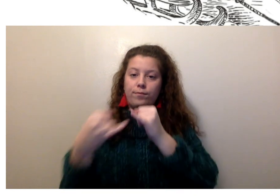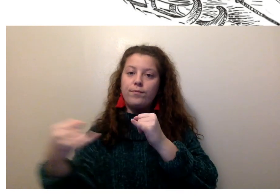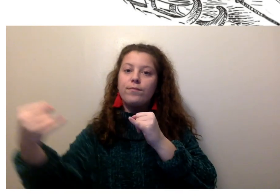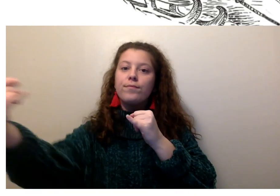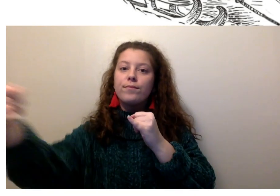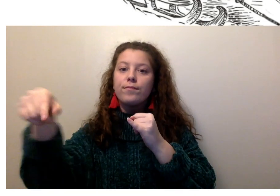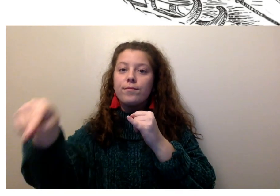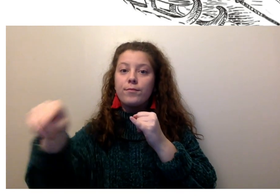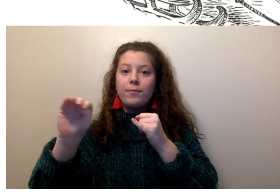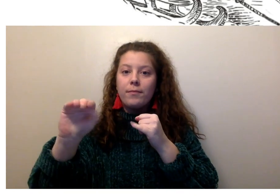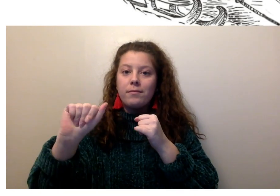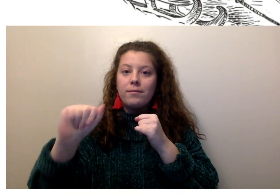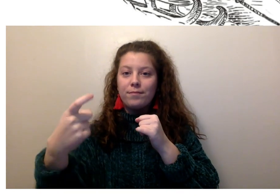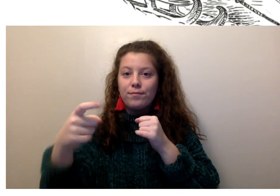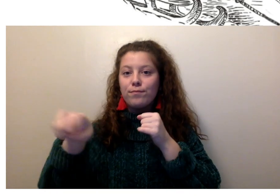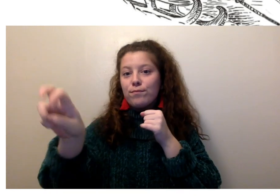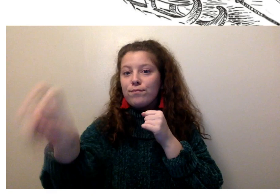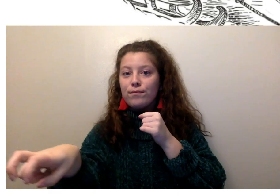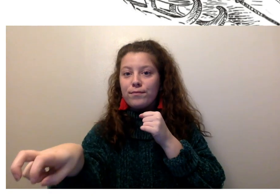Max.